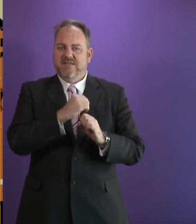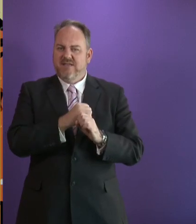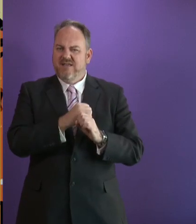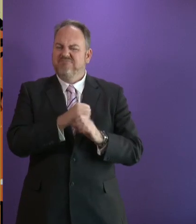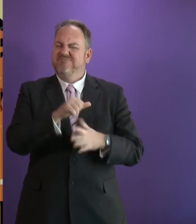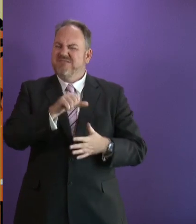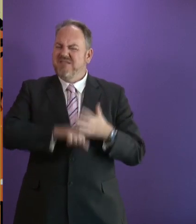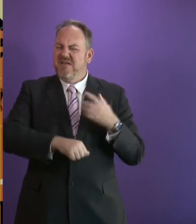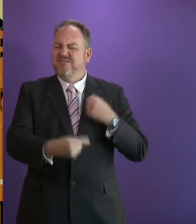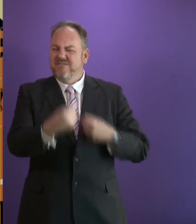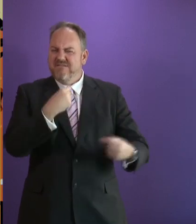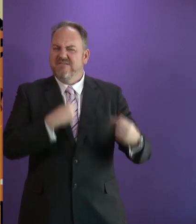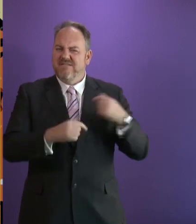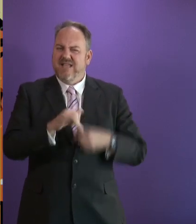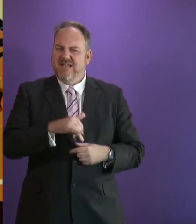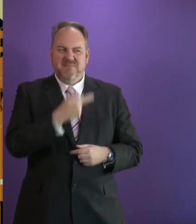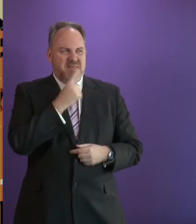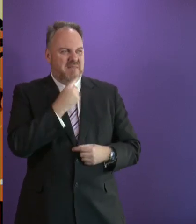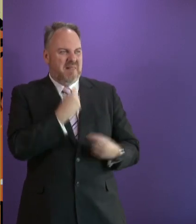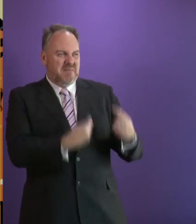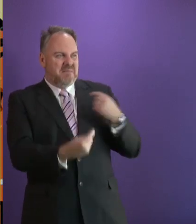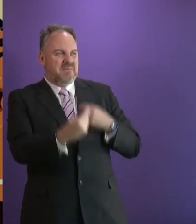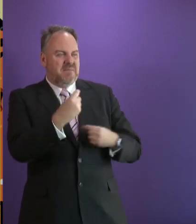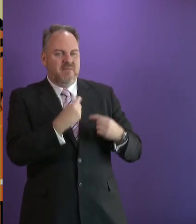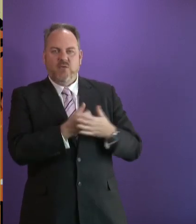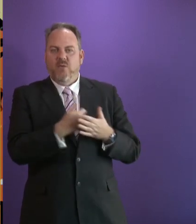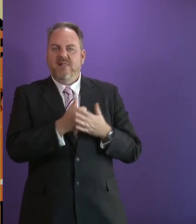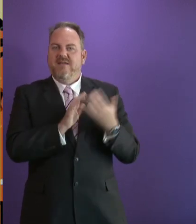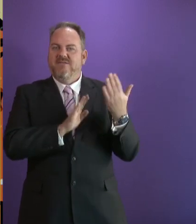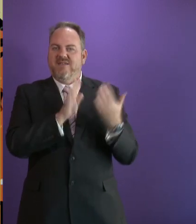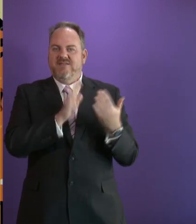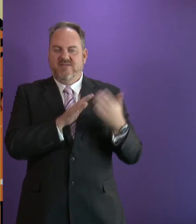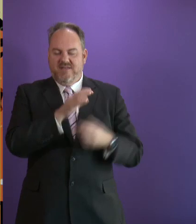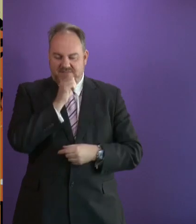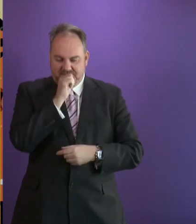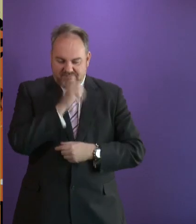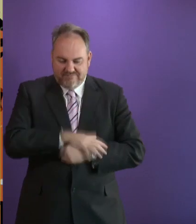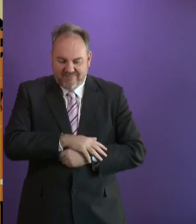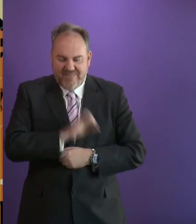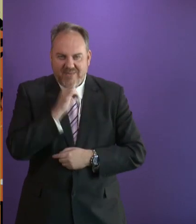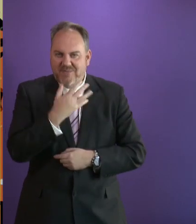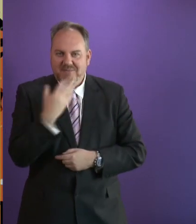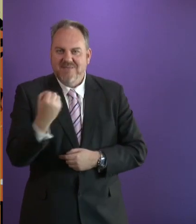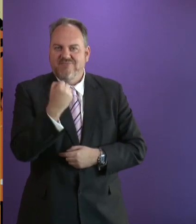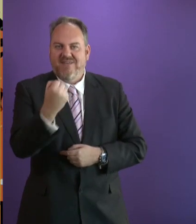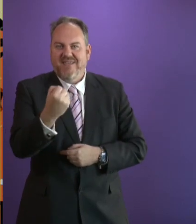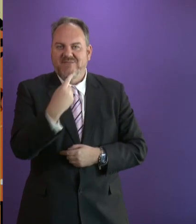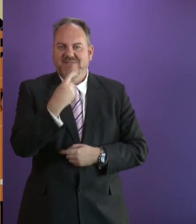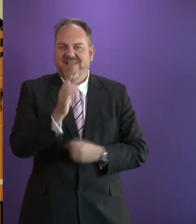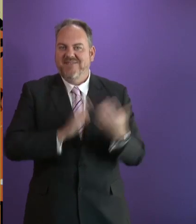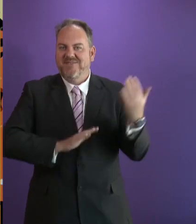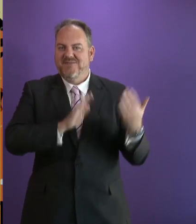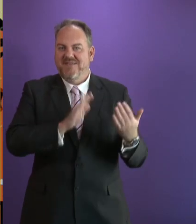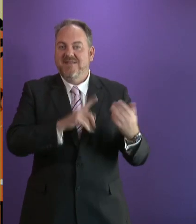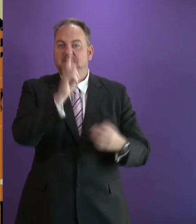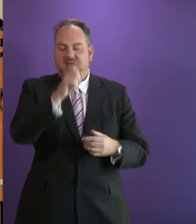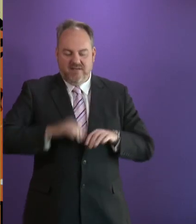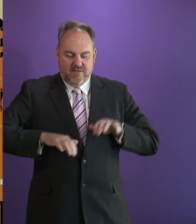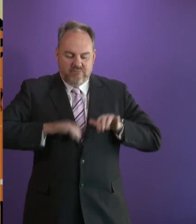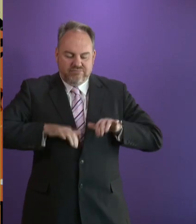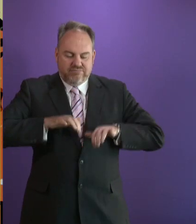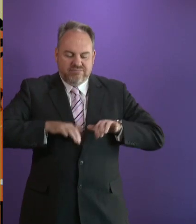It is a place where people say things where they wouldn't say it in person. They wouldn't be brave enough to say it to someone's face, but they say it on social media. We